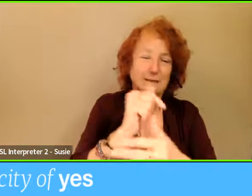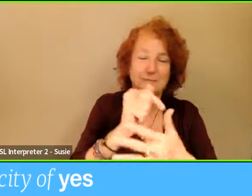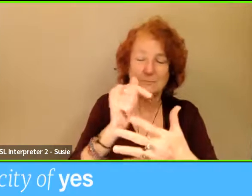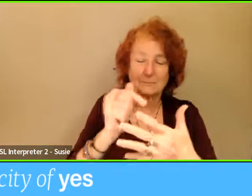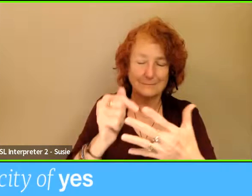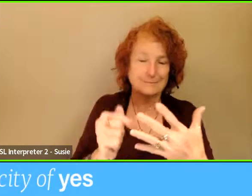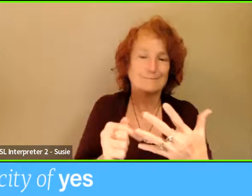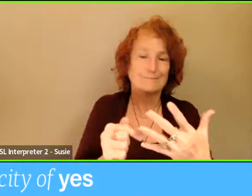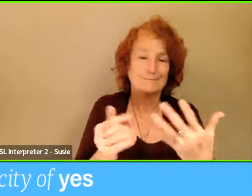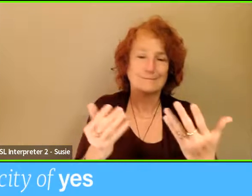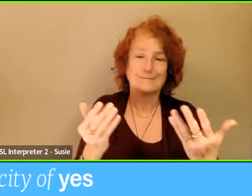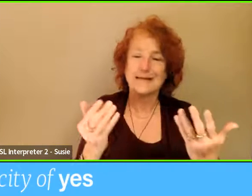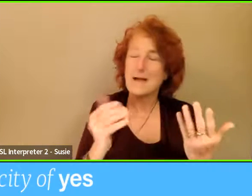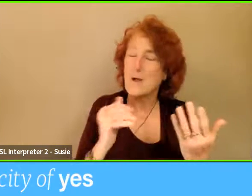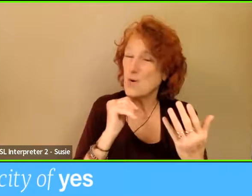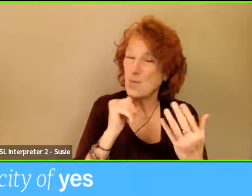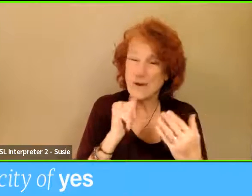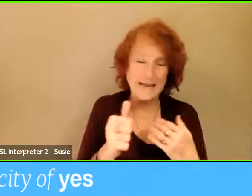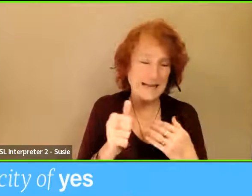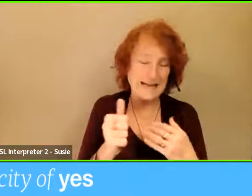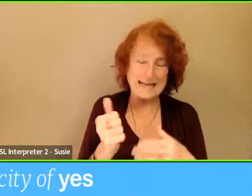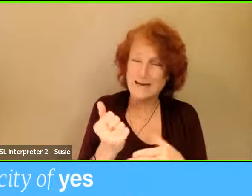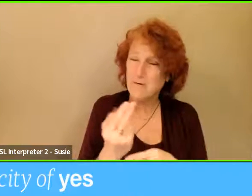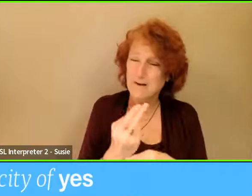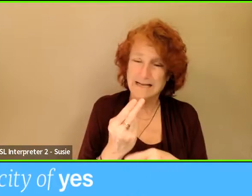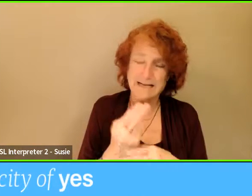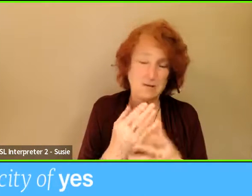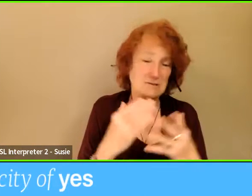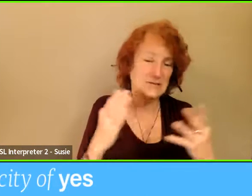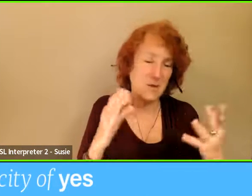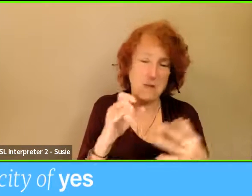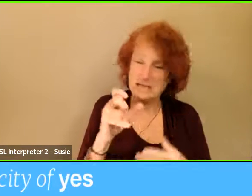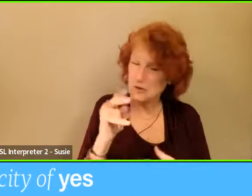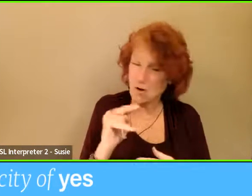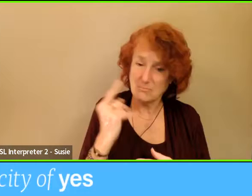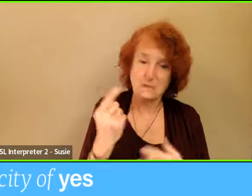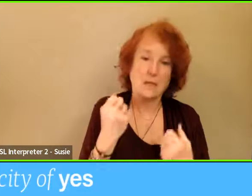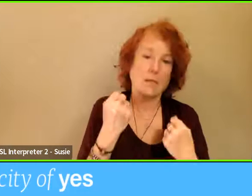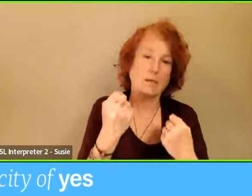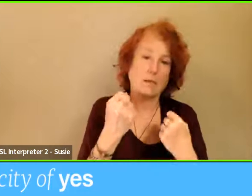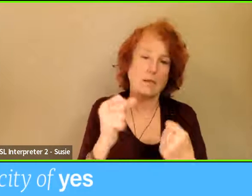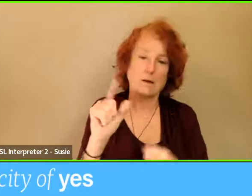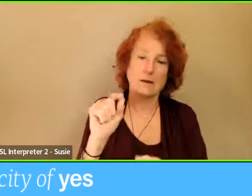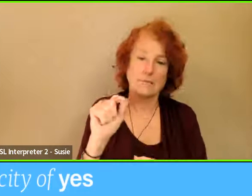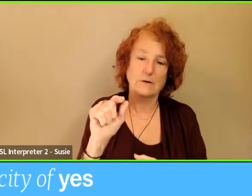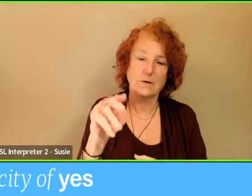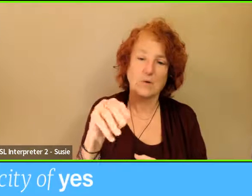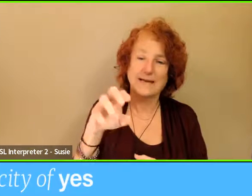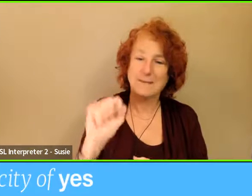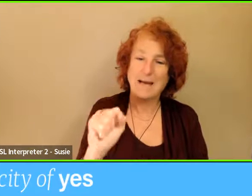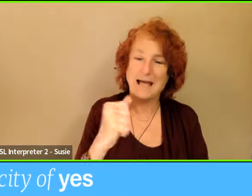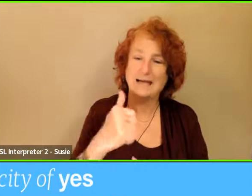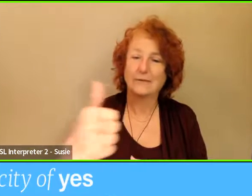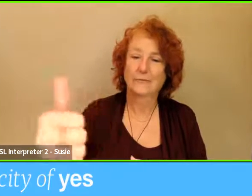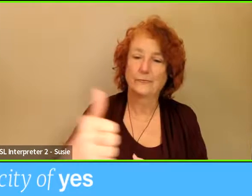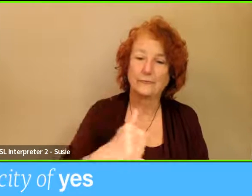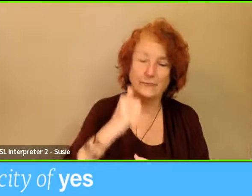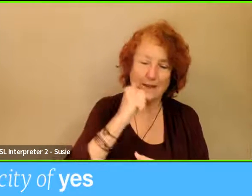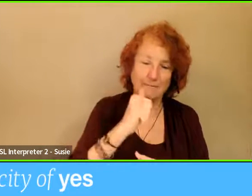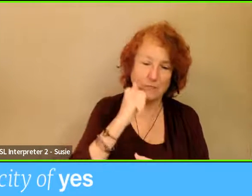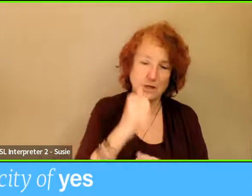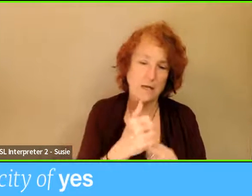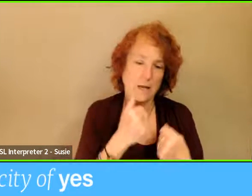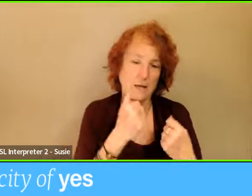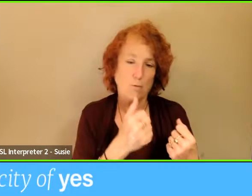don't emit the carbon that somebody who has to drive 20 miles to work and back every day, or has to drive